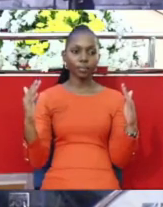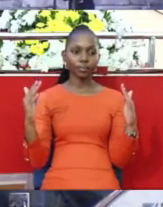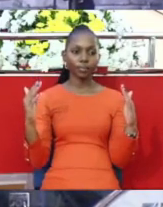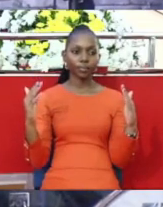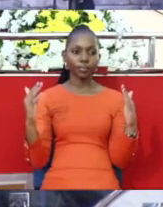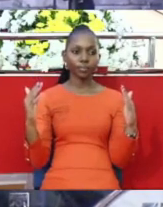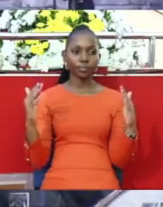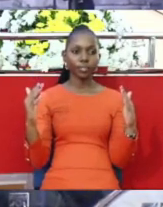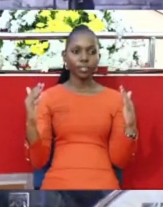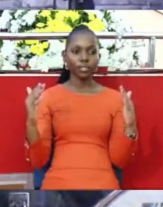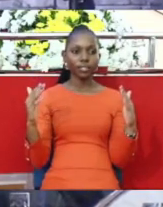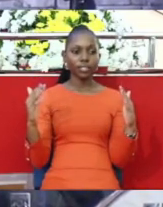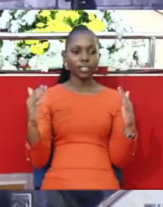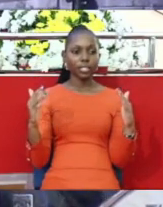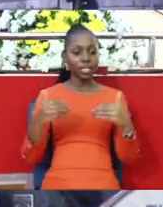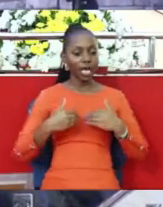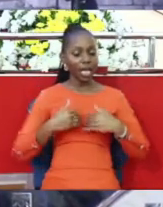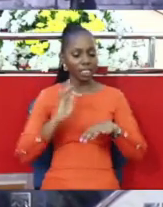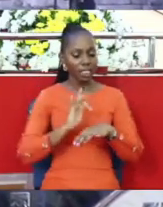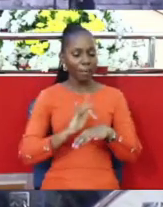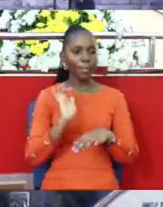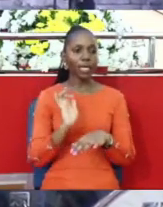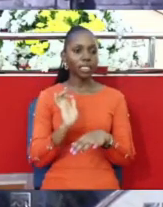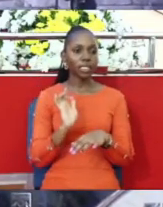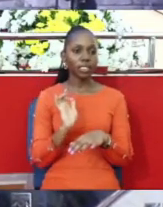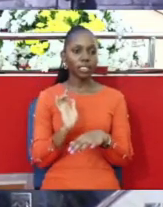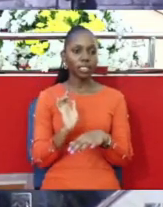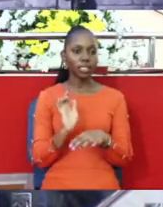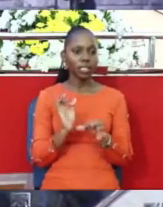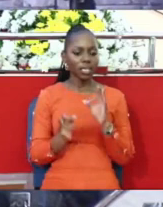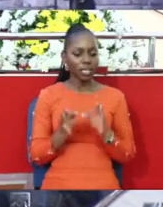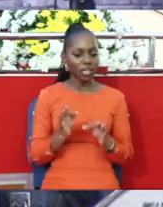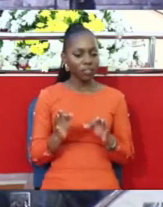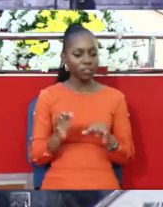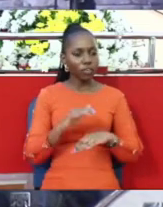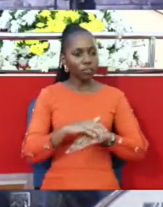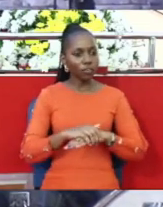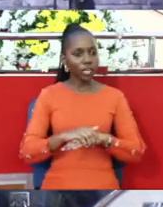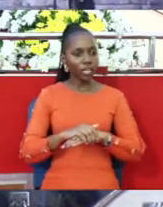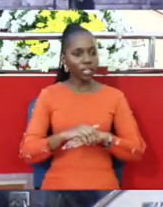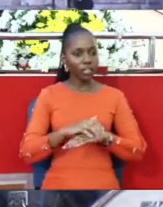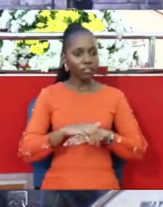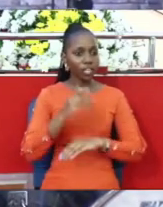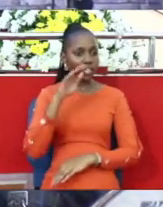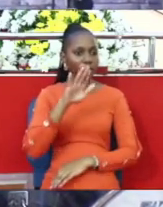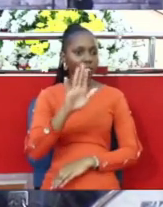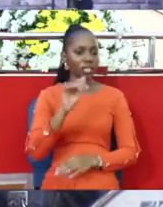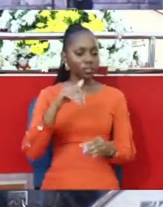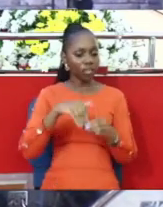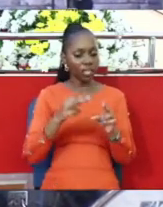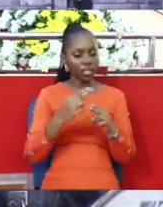is effective. Inaustahimili. When you find yourself in it. Unaweza unapojipata ndani yake. It